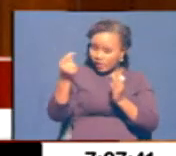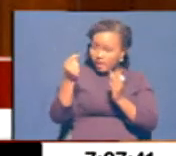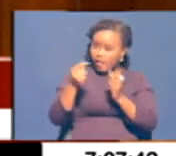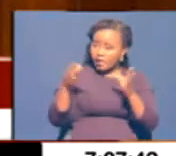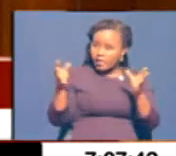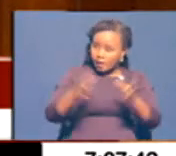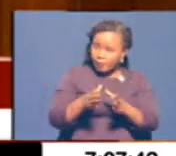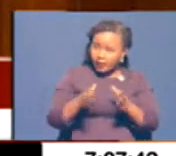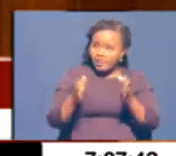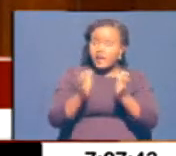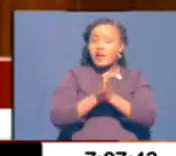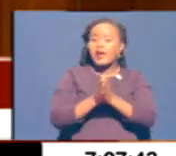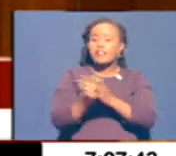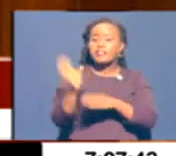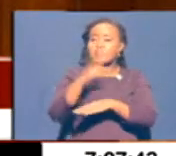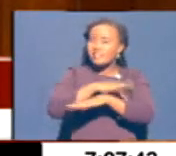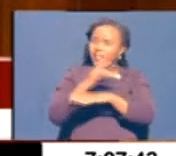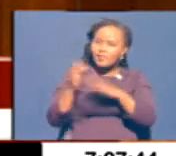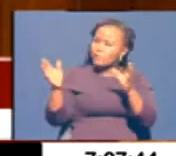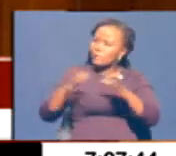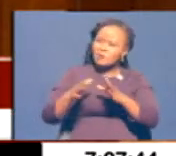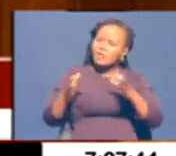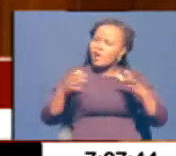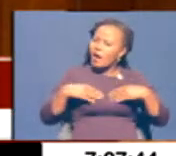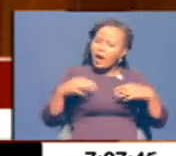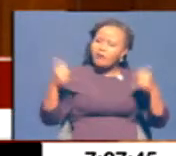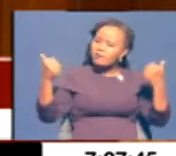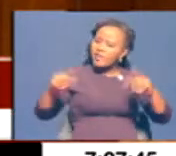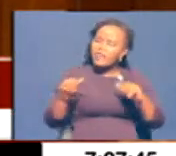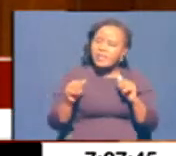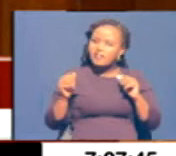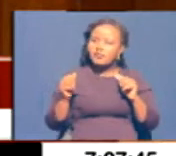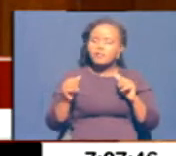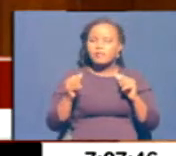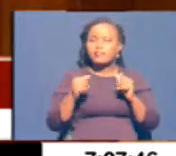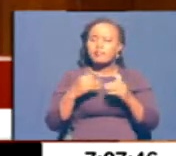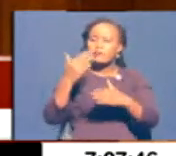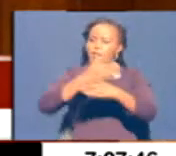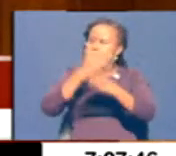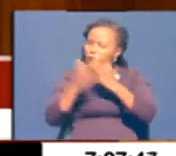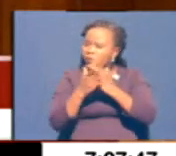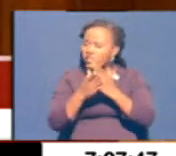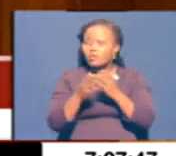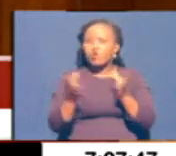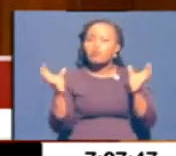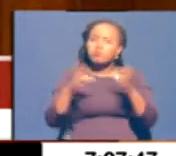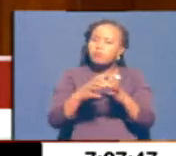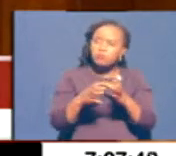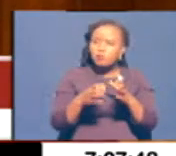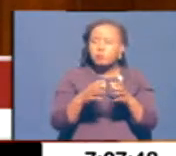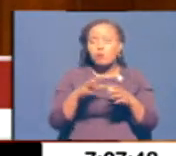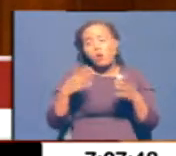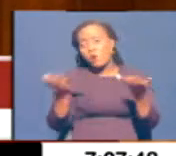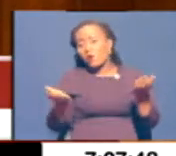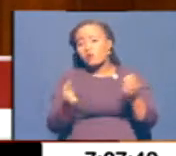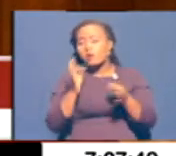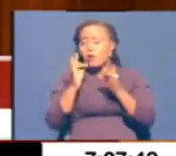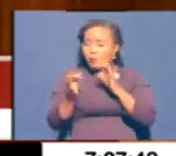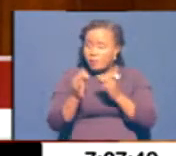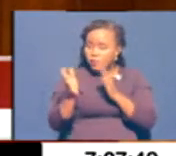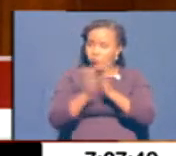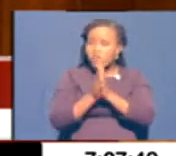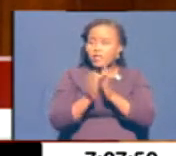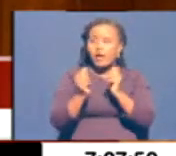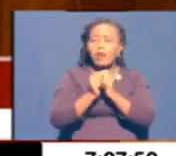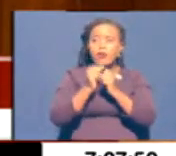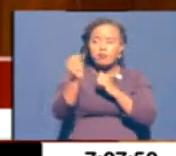Day Group. Is there any facility that has been advanced to this particular group? Is it to the effect of 15 billion that we were